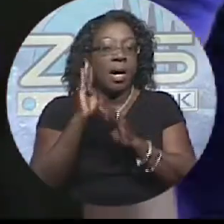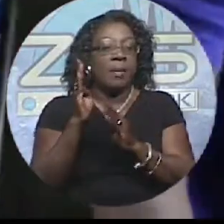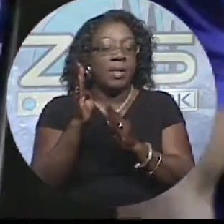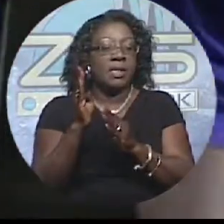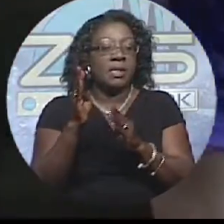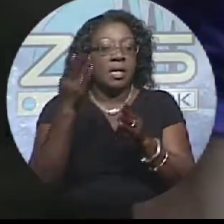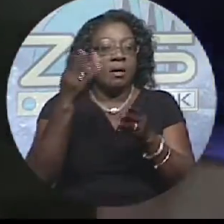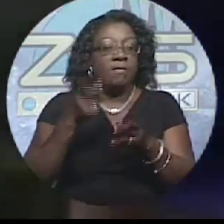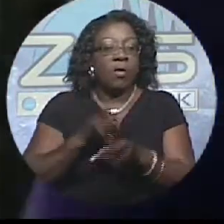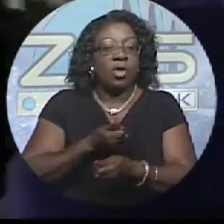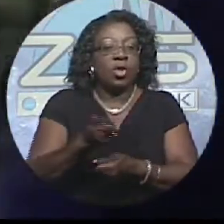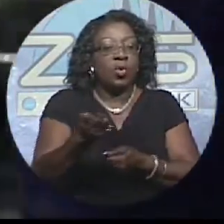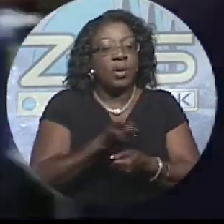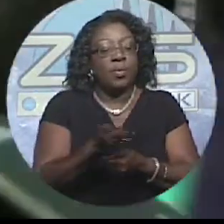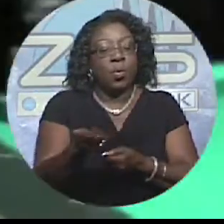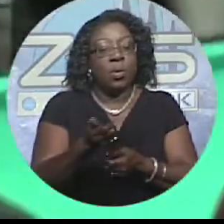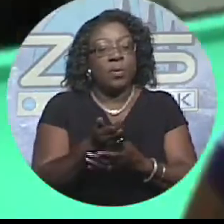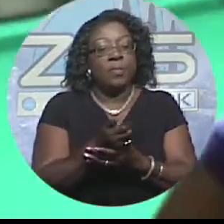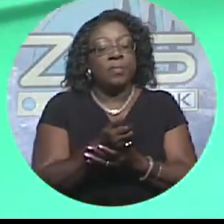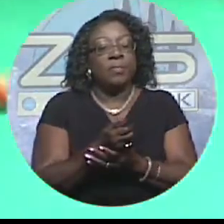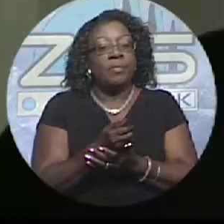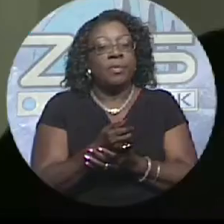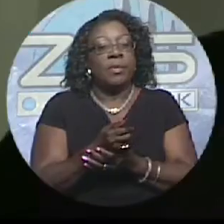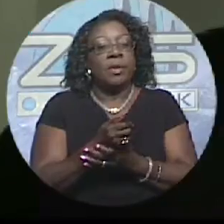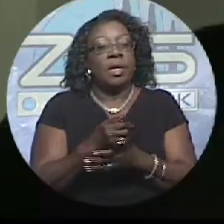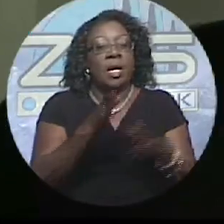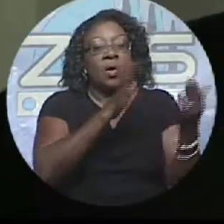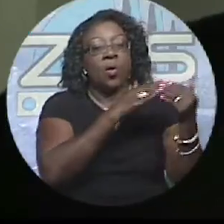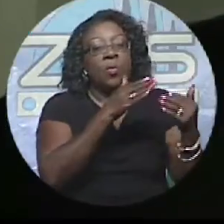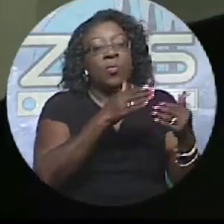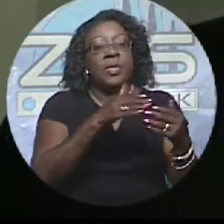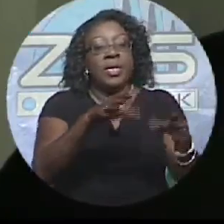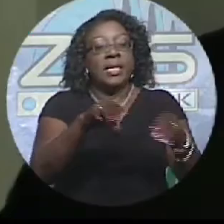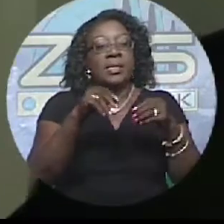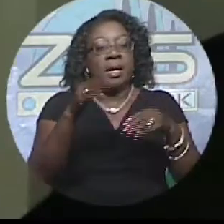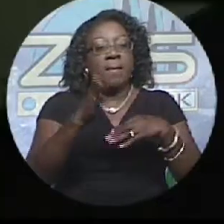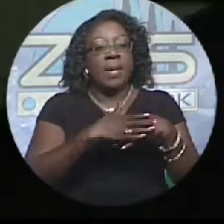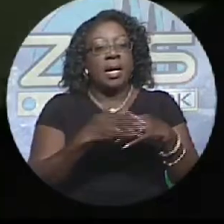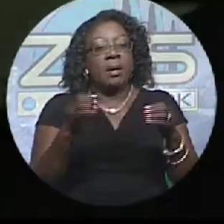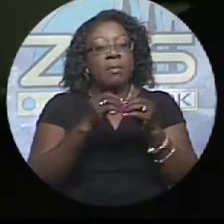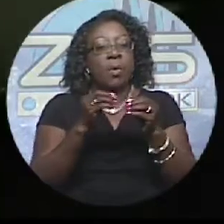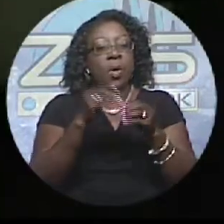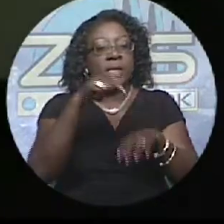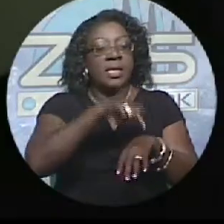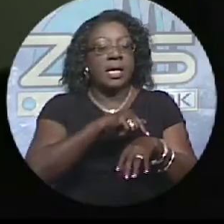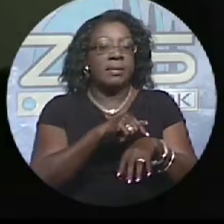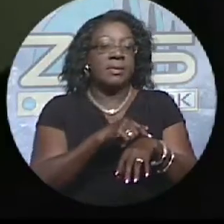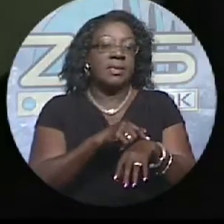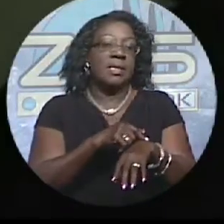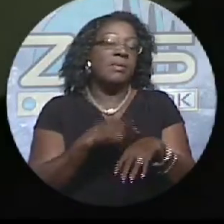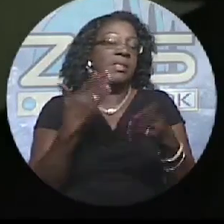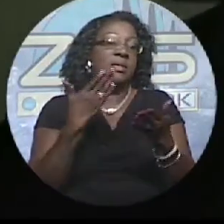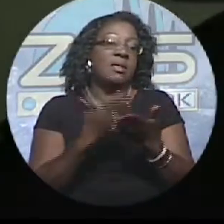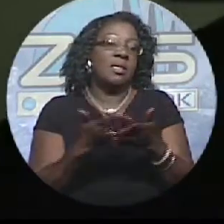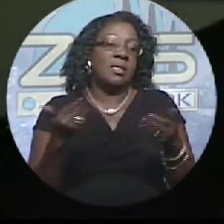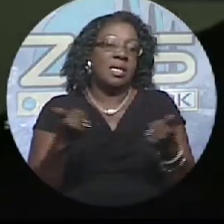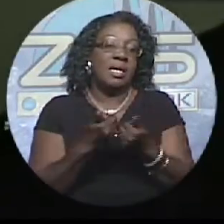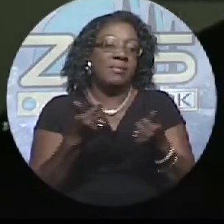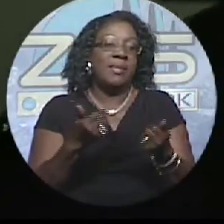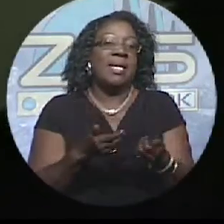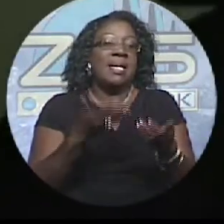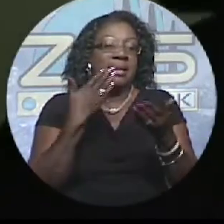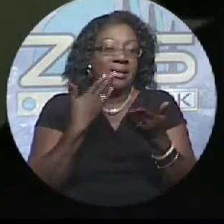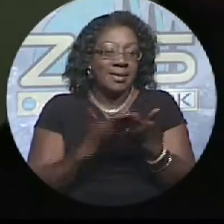and Florida tournaments. I hope we get to come back more times too. It was a good one. Some nice